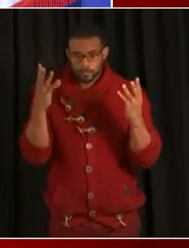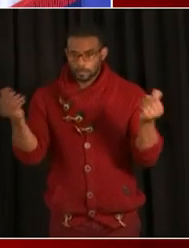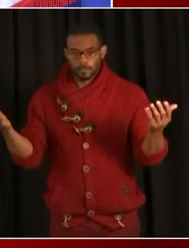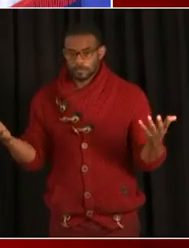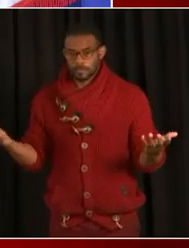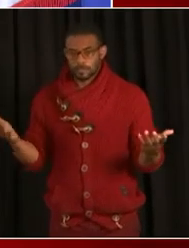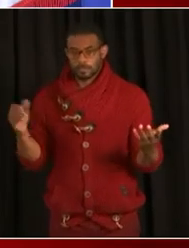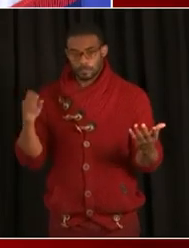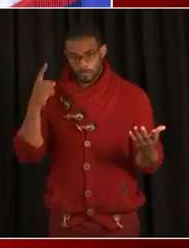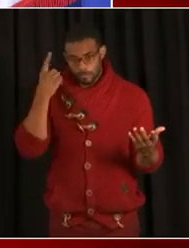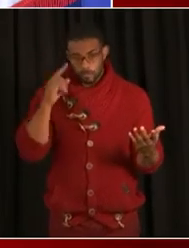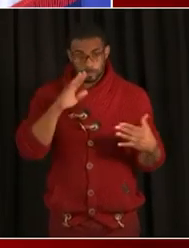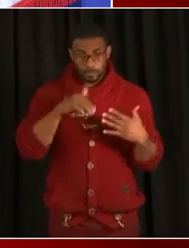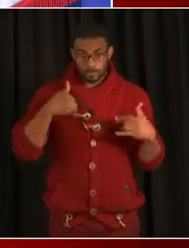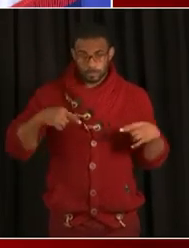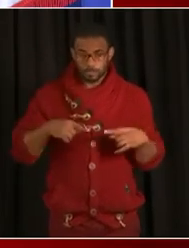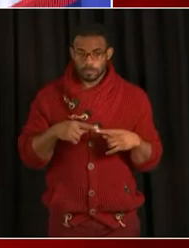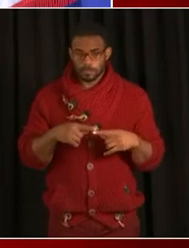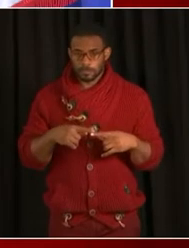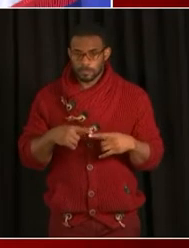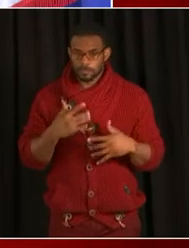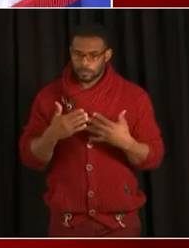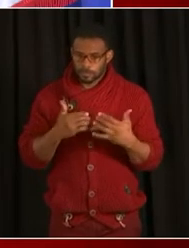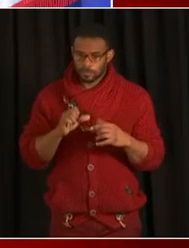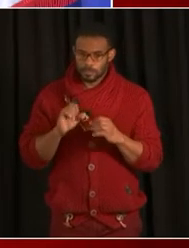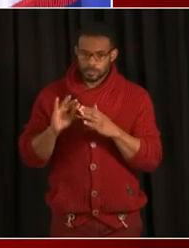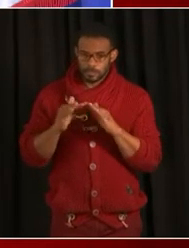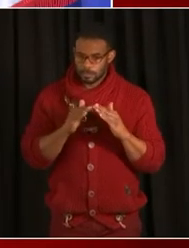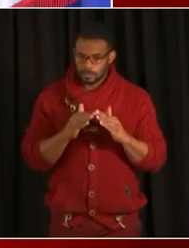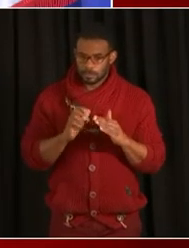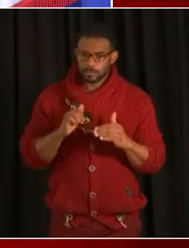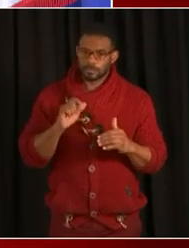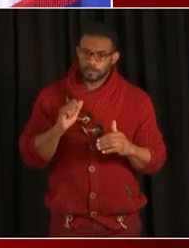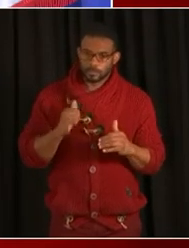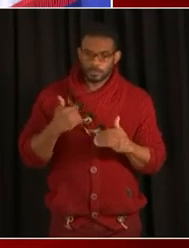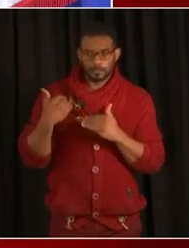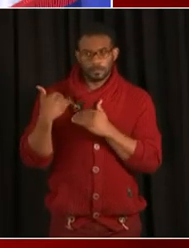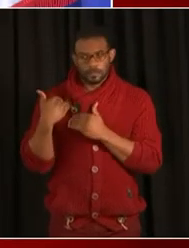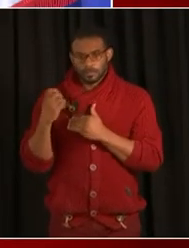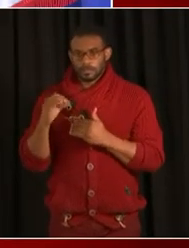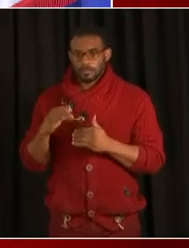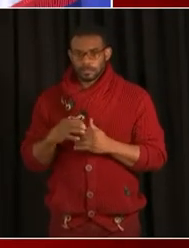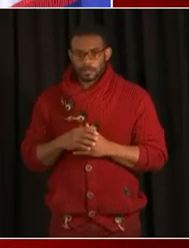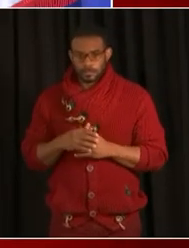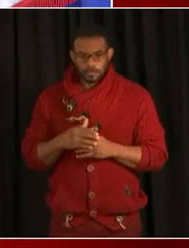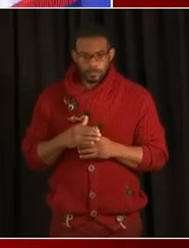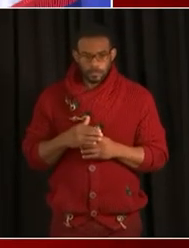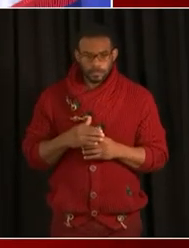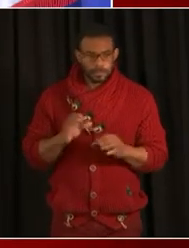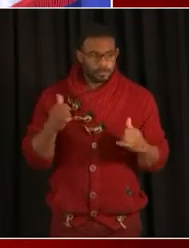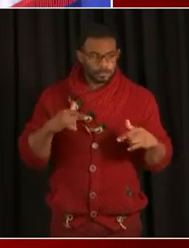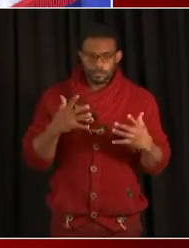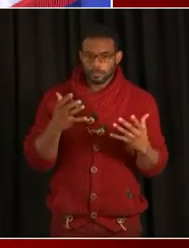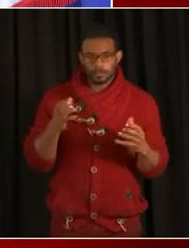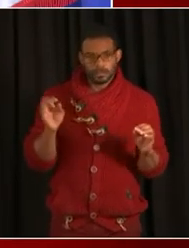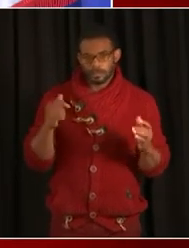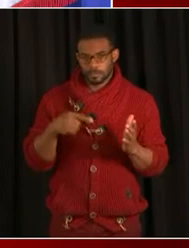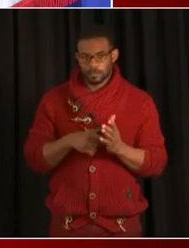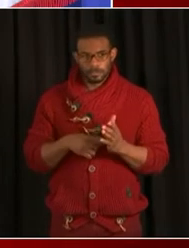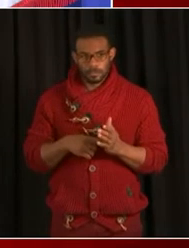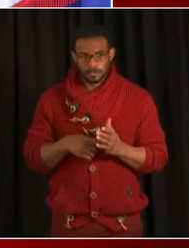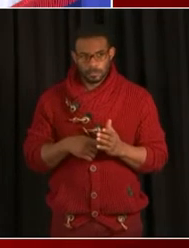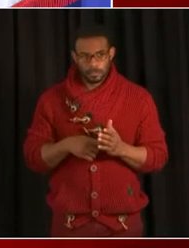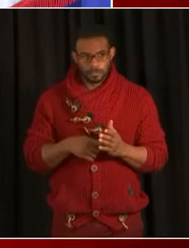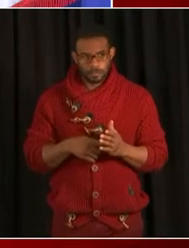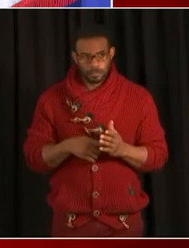gone, right? And so for all of us, kind of as a city, we have the burden of what none of us wanted any of this